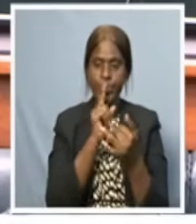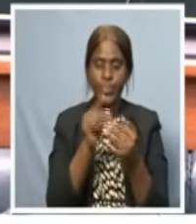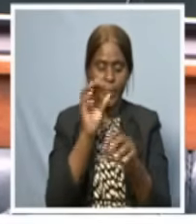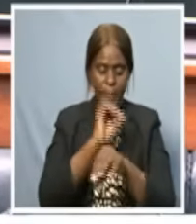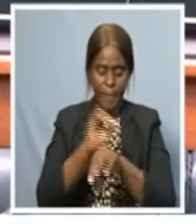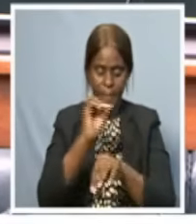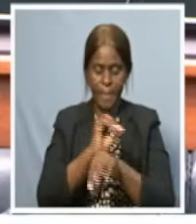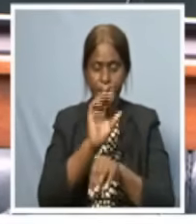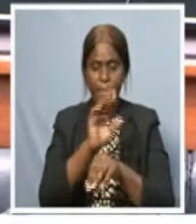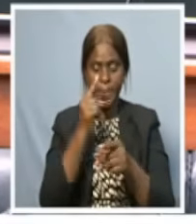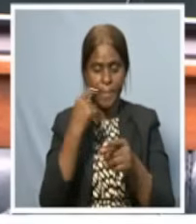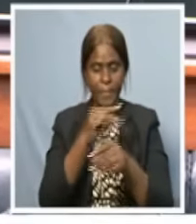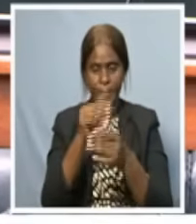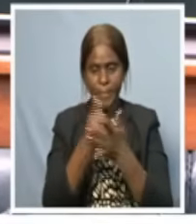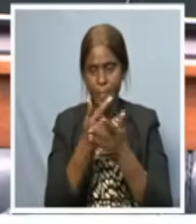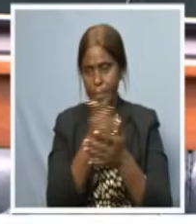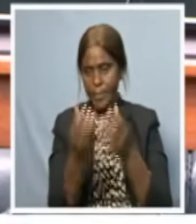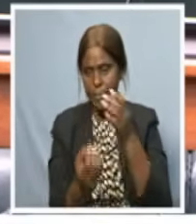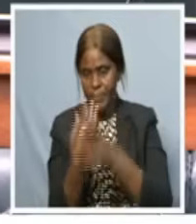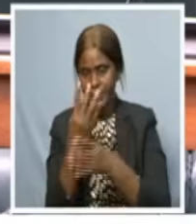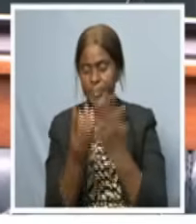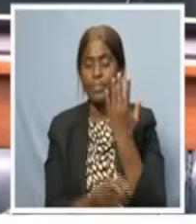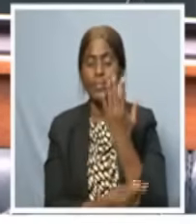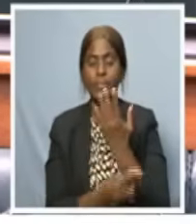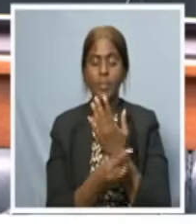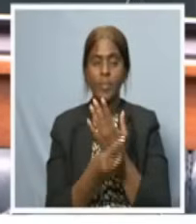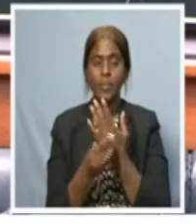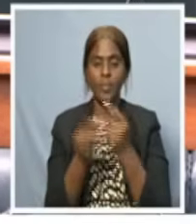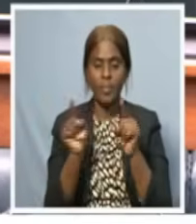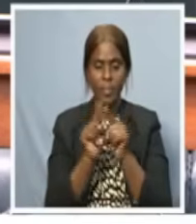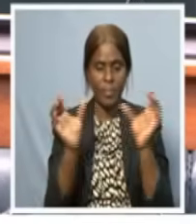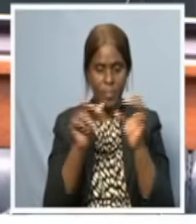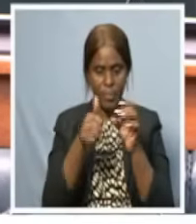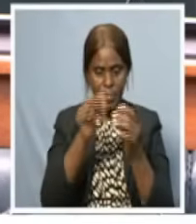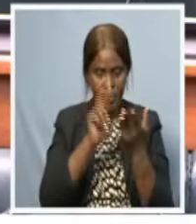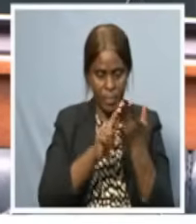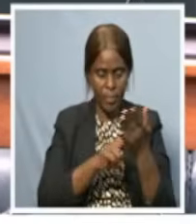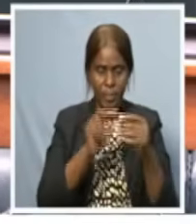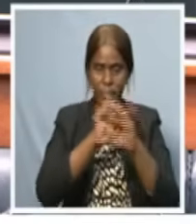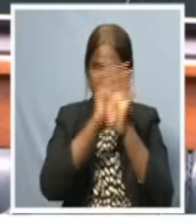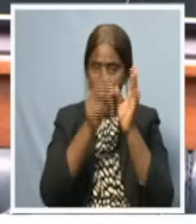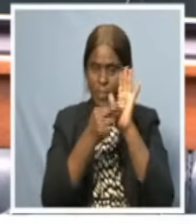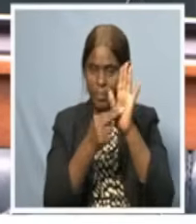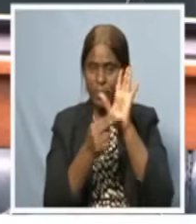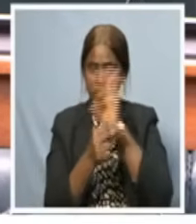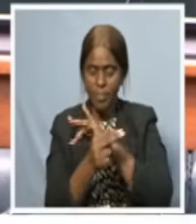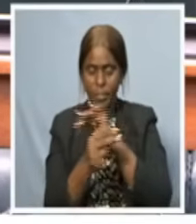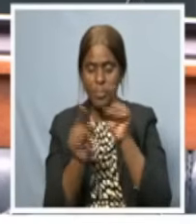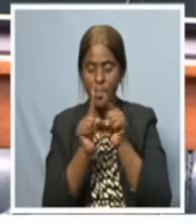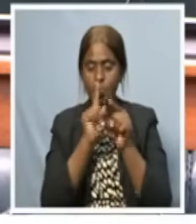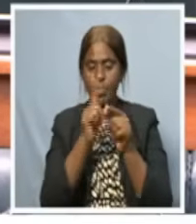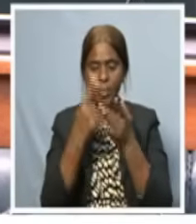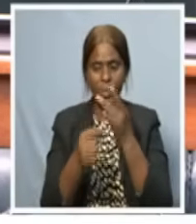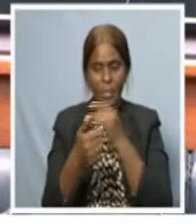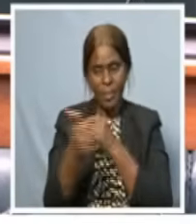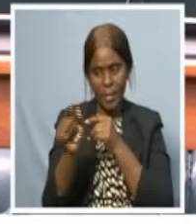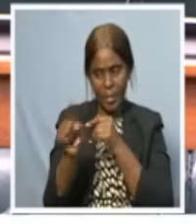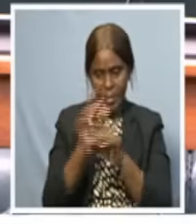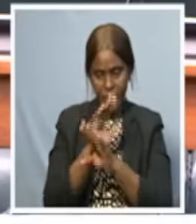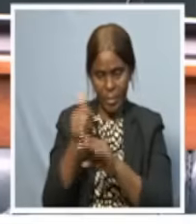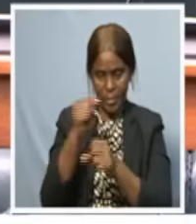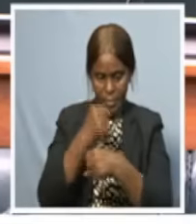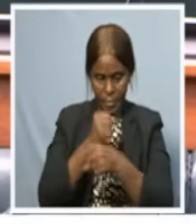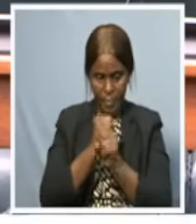unprecedented opportunities for growth and development. The committee report clearly demonstrates that while Zambia